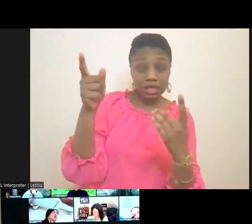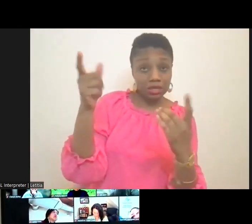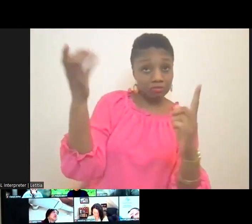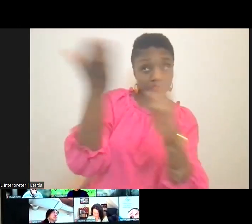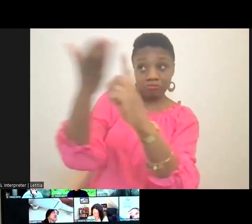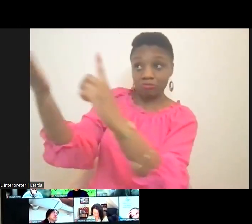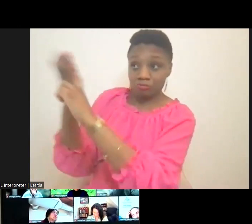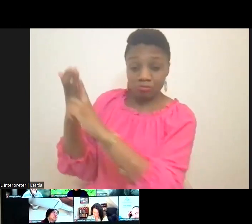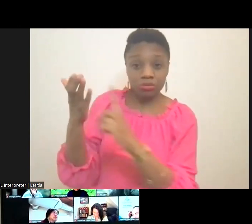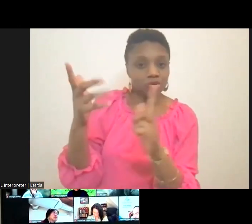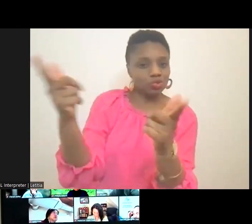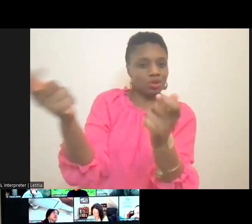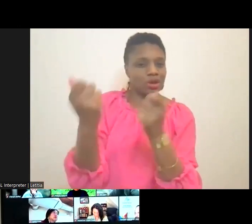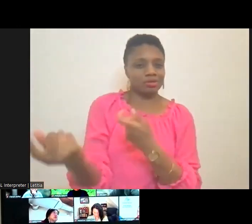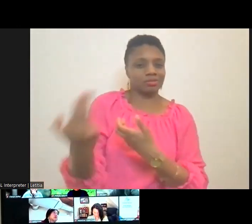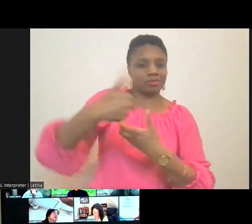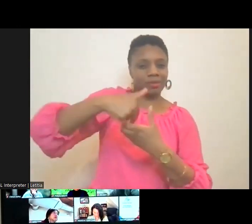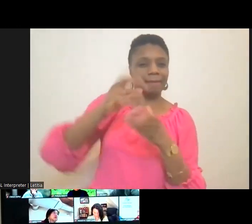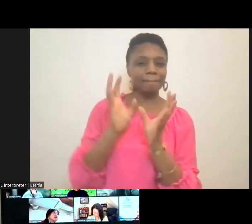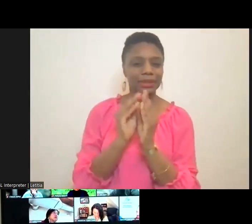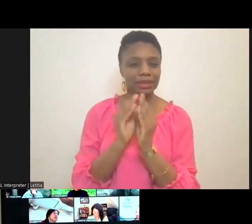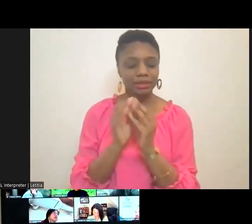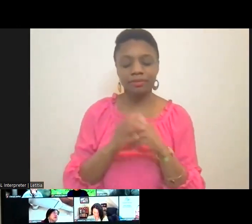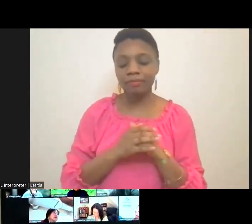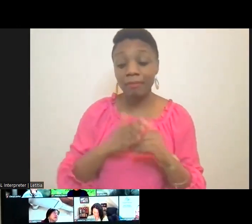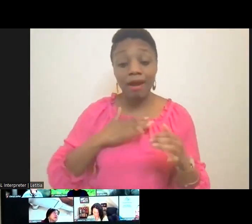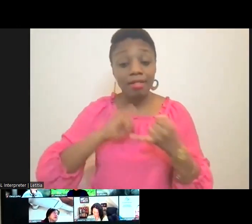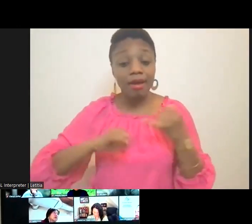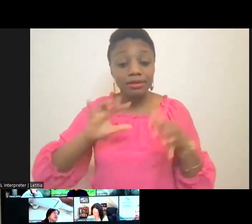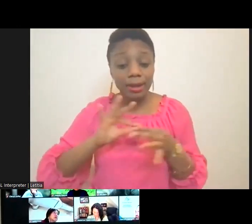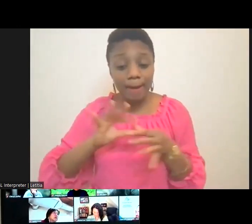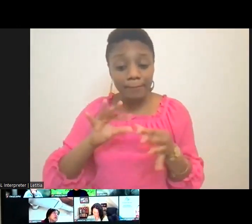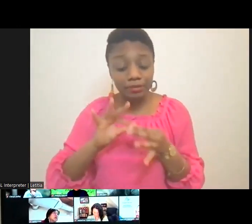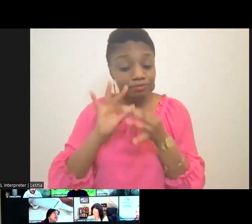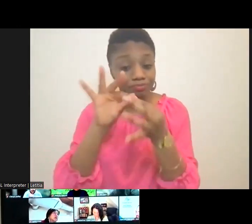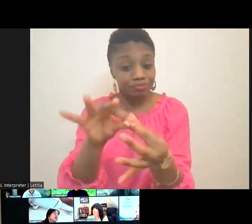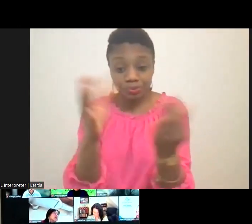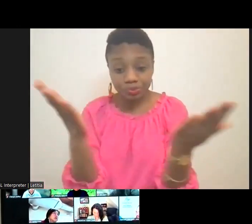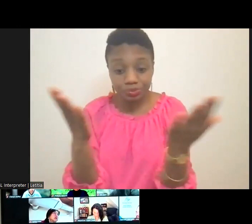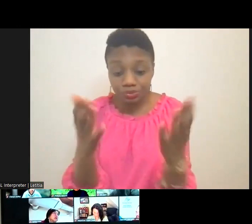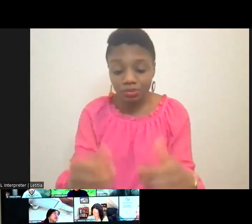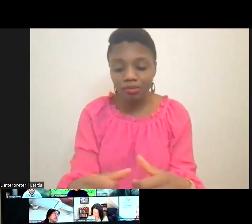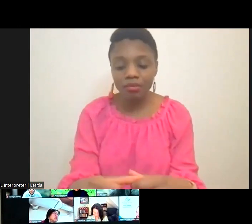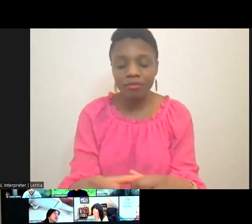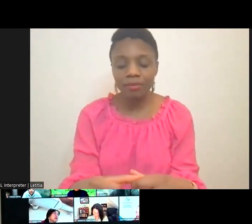come to meetings. Because I think the last thing that I'll say is that